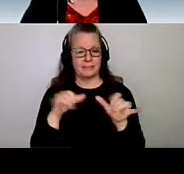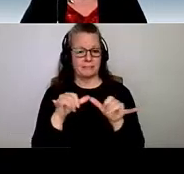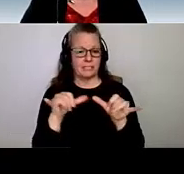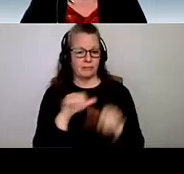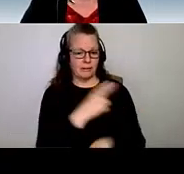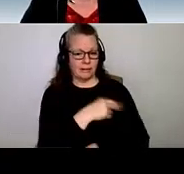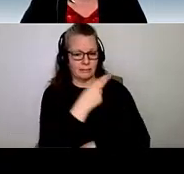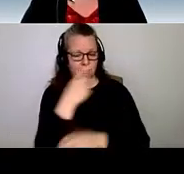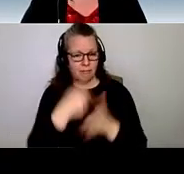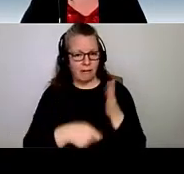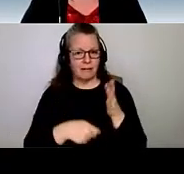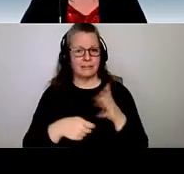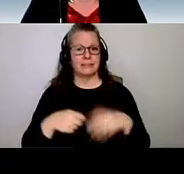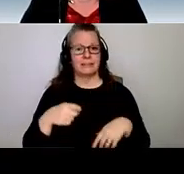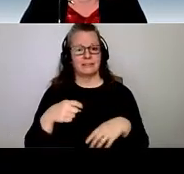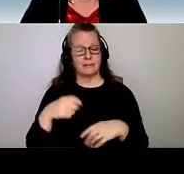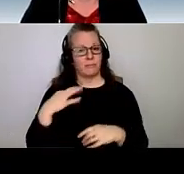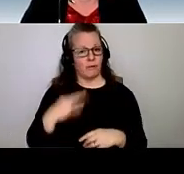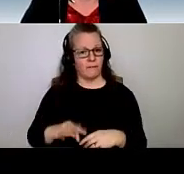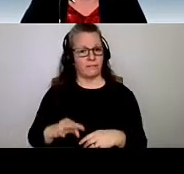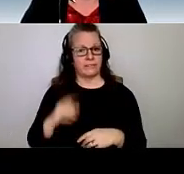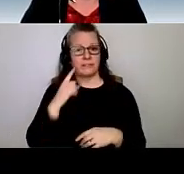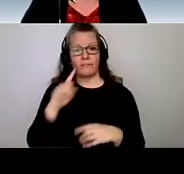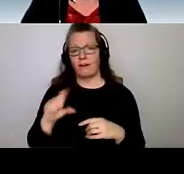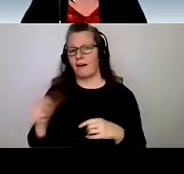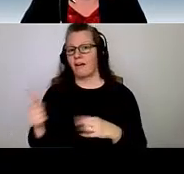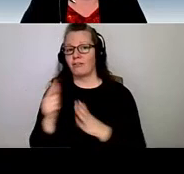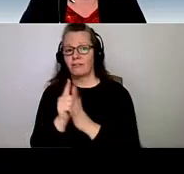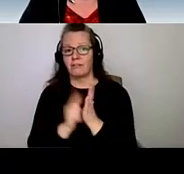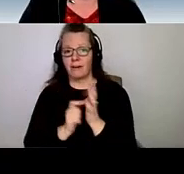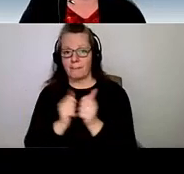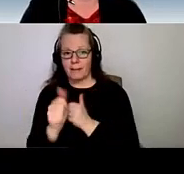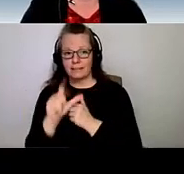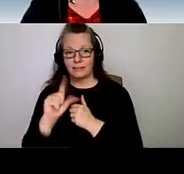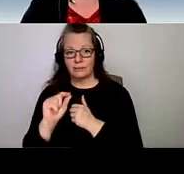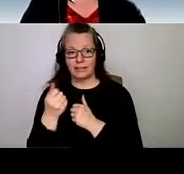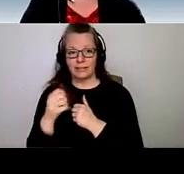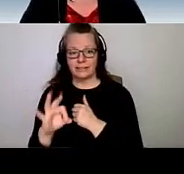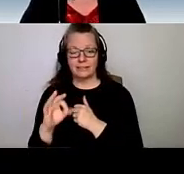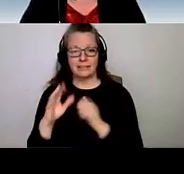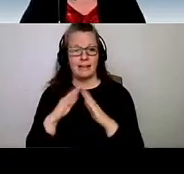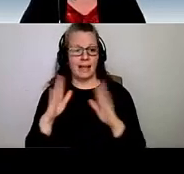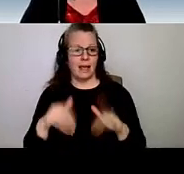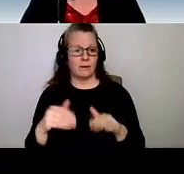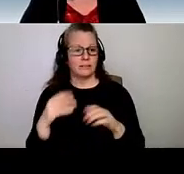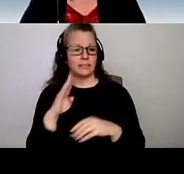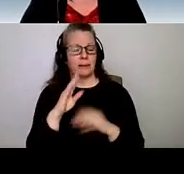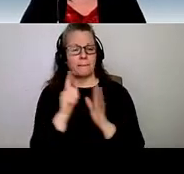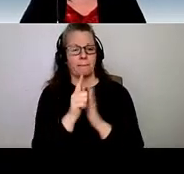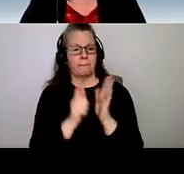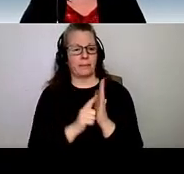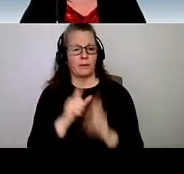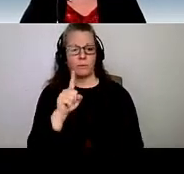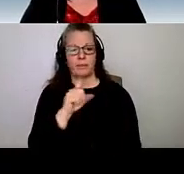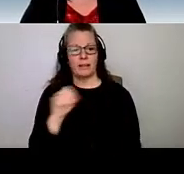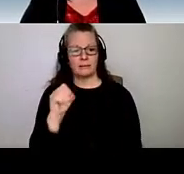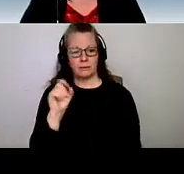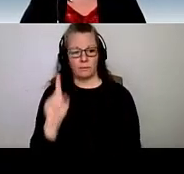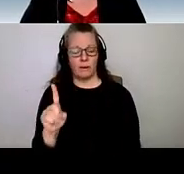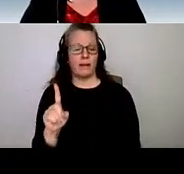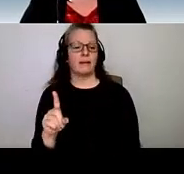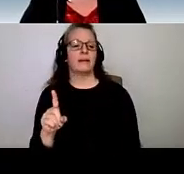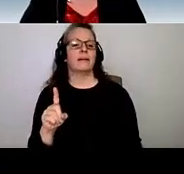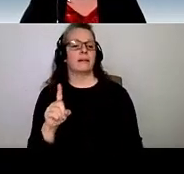and profits through other legislation passed in 2019, House Bill 1001. The department collects